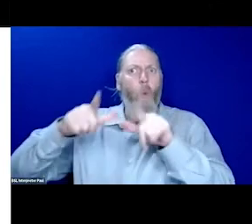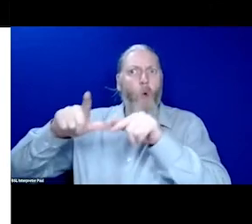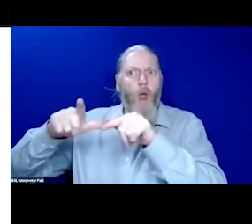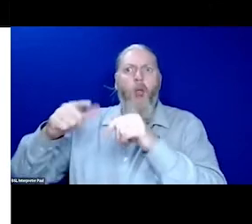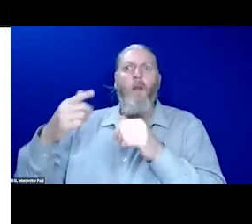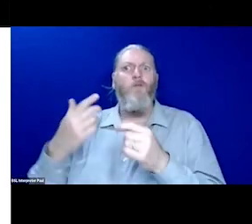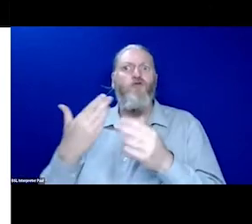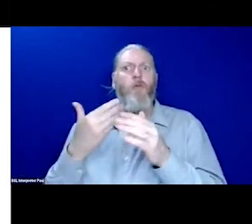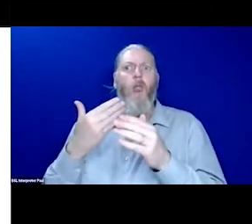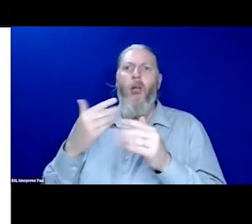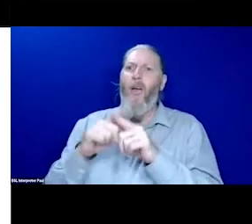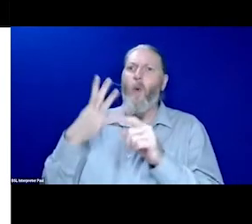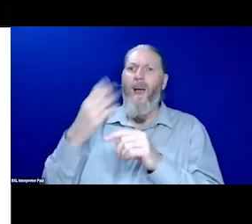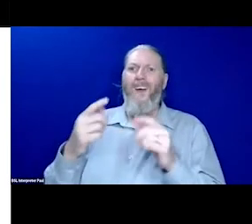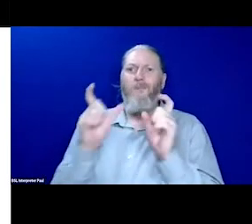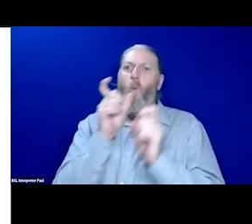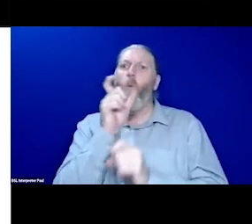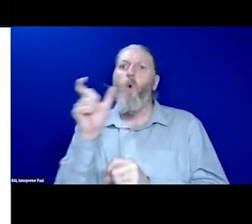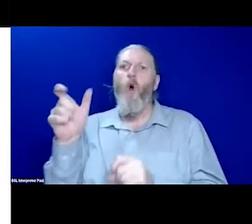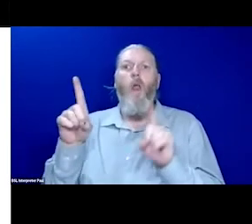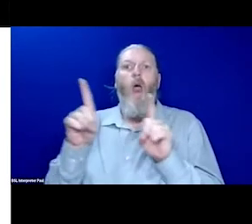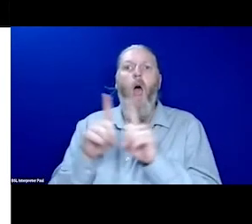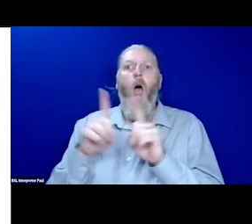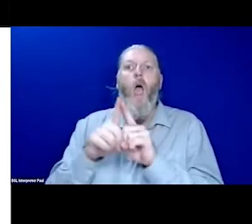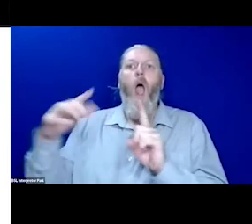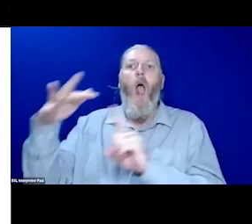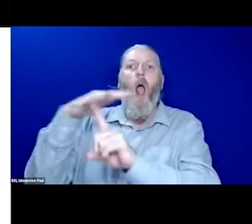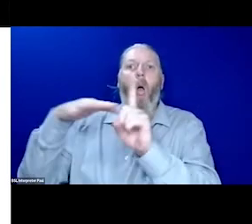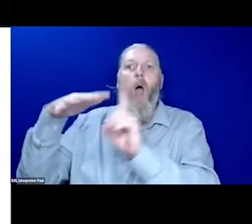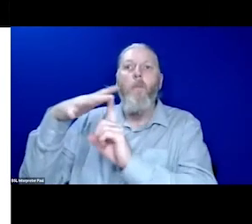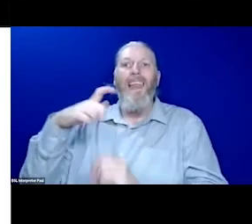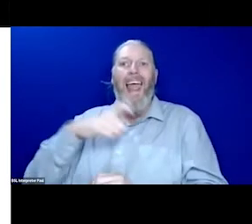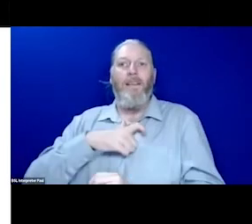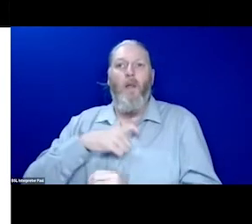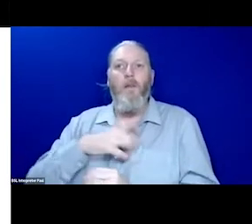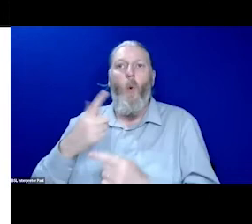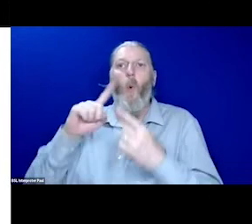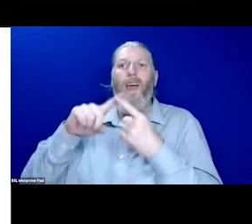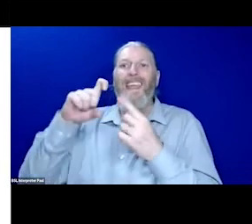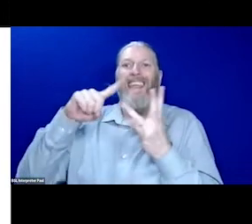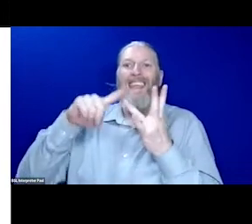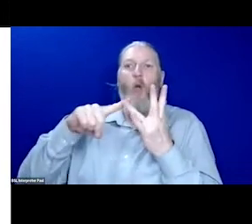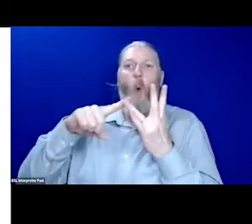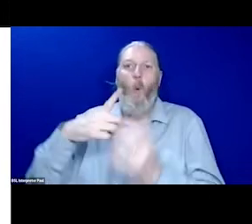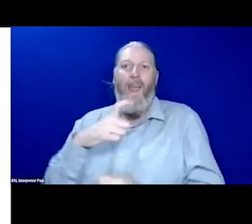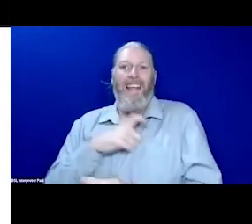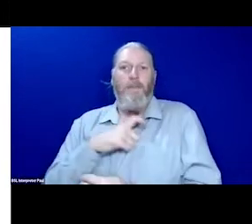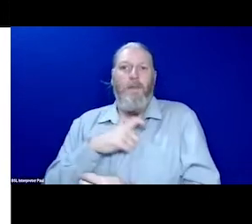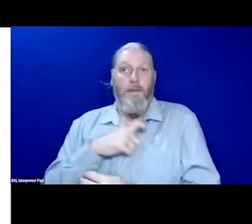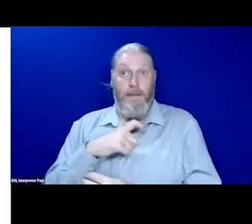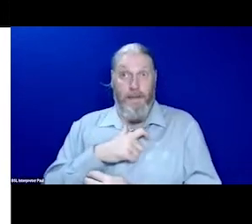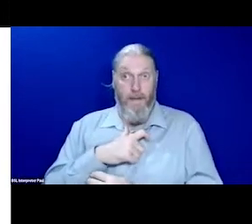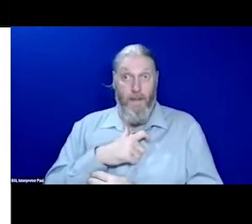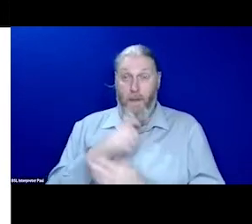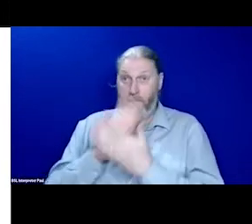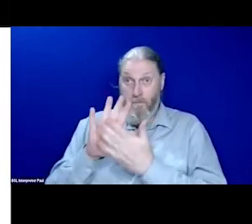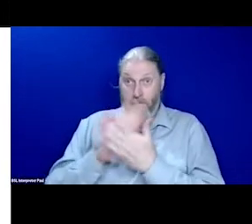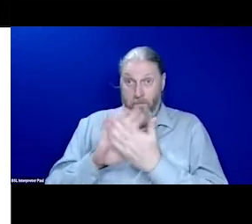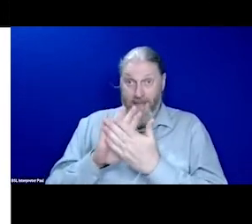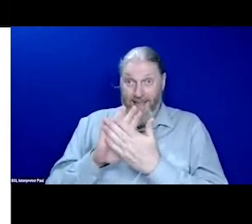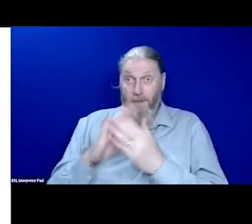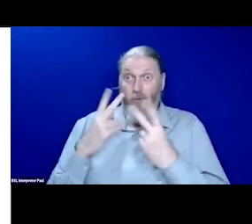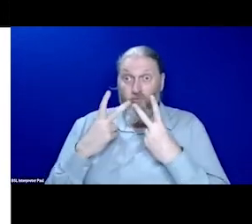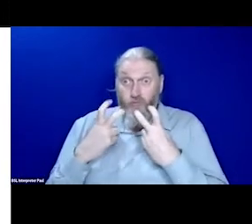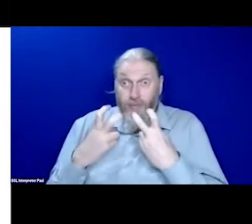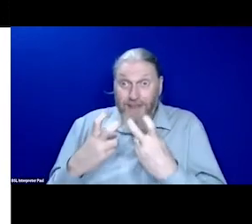and eco-anxiety. The American Psychological Association has called this a chronic fear of environmental doom. And research tends